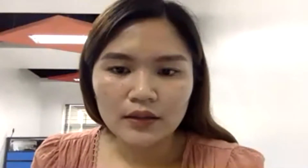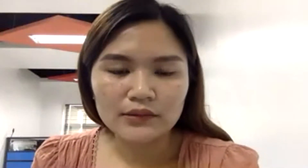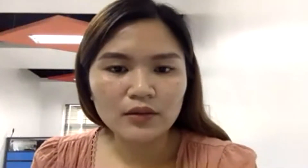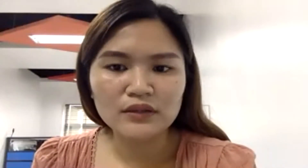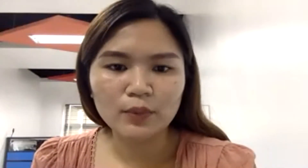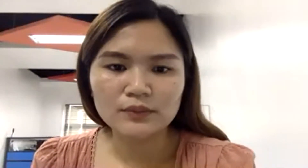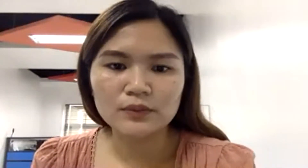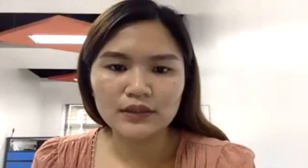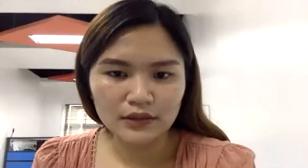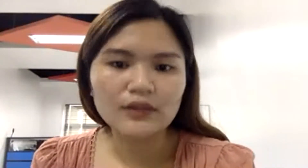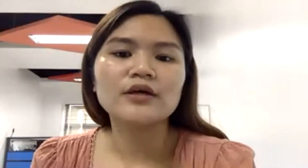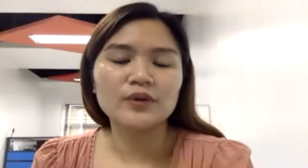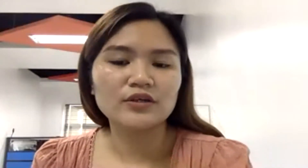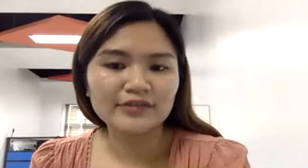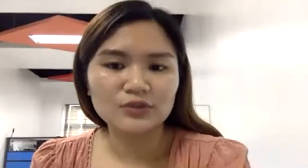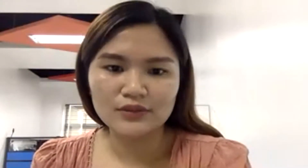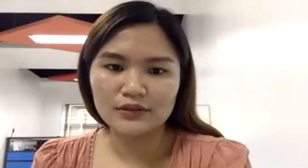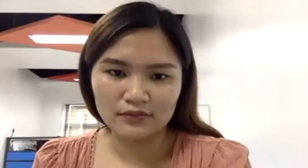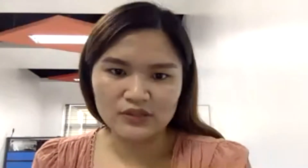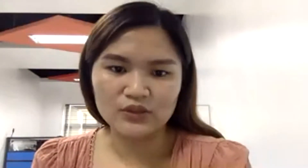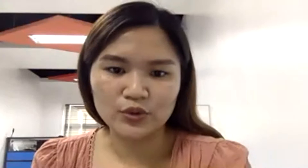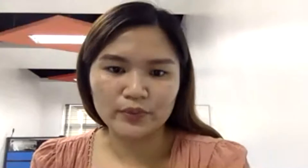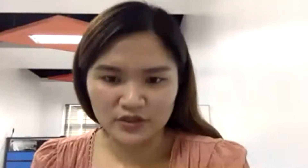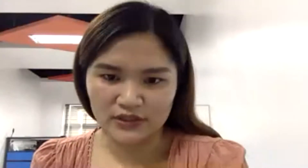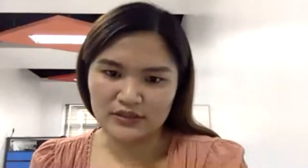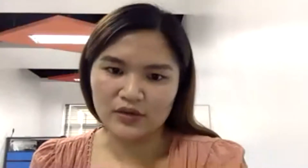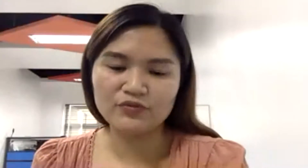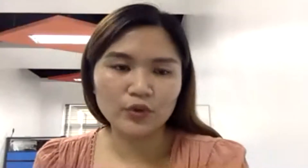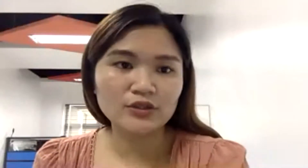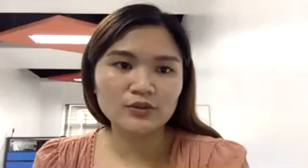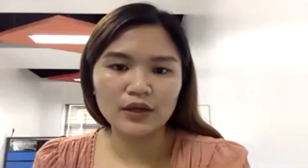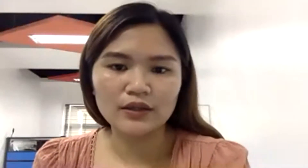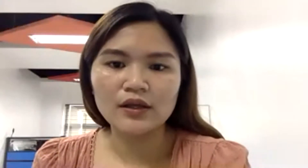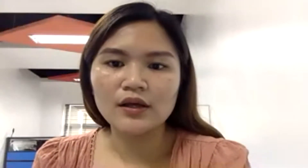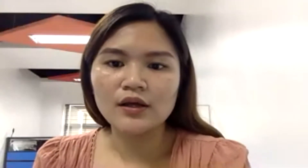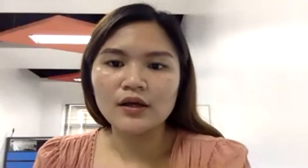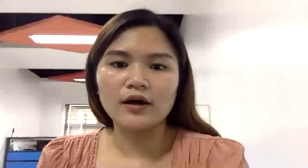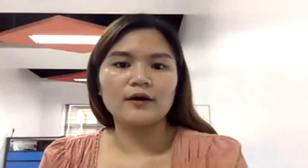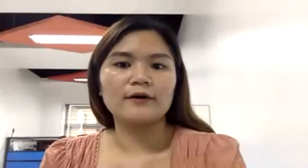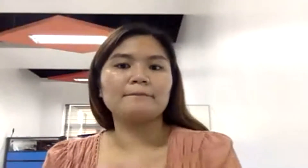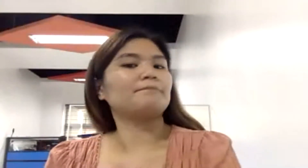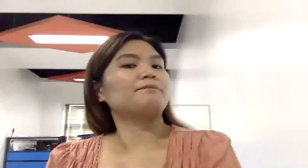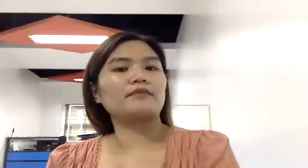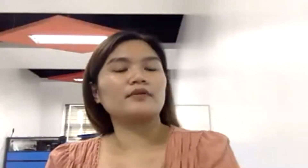then, so we can share it to the students in their investigatory projects. Of course, you can